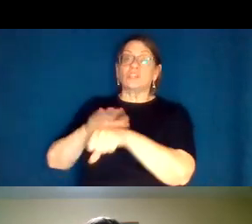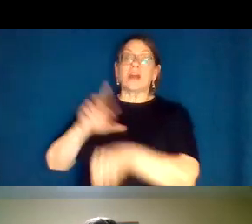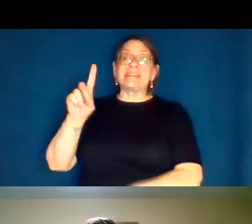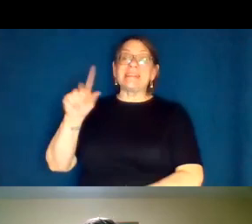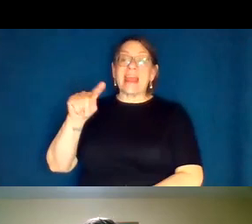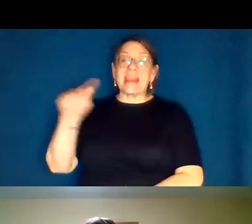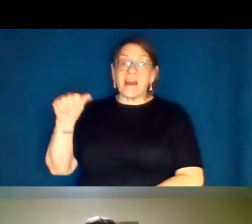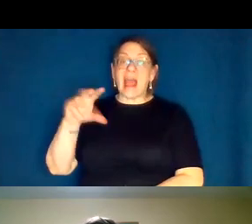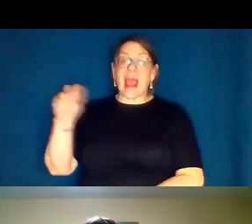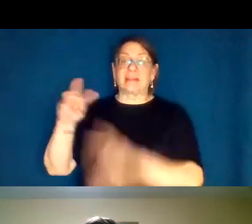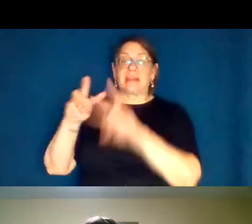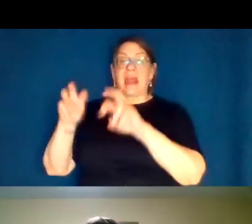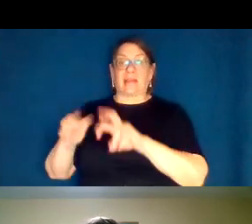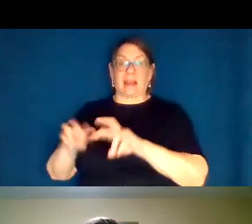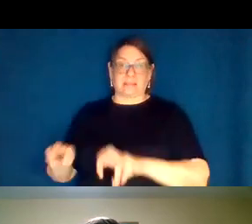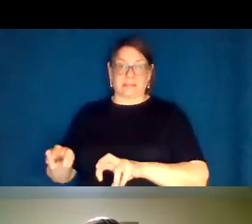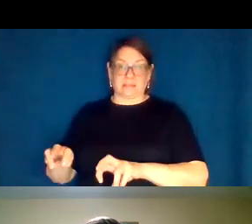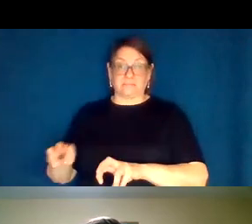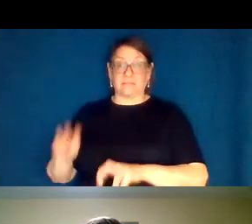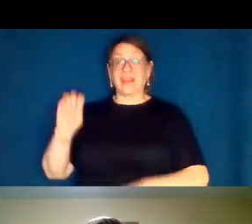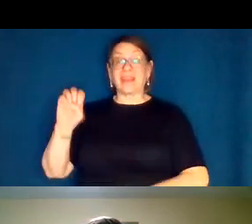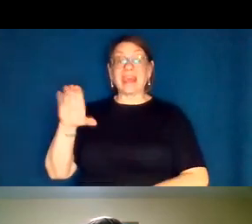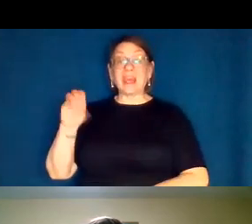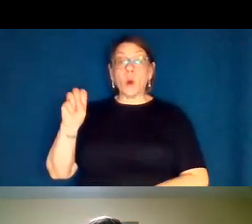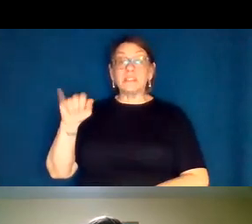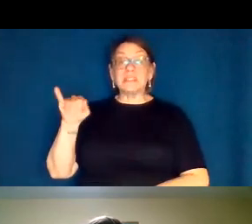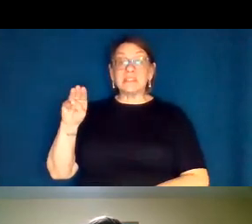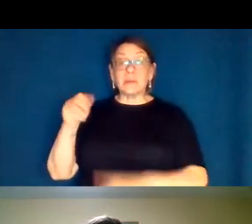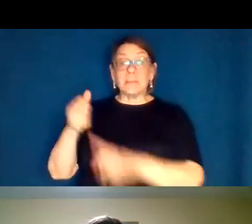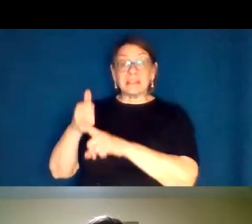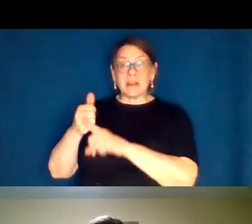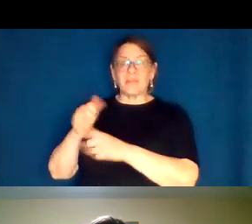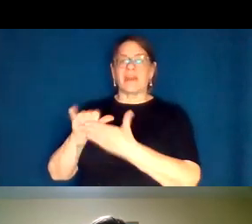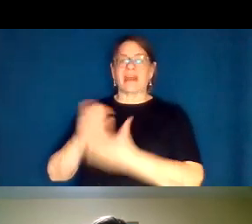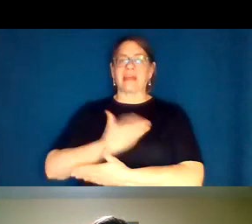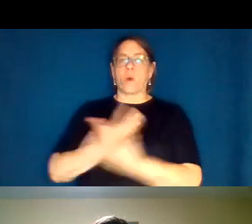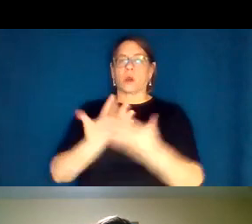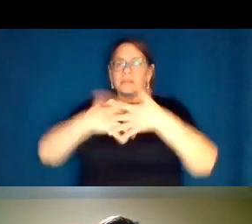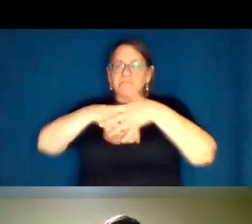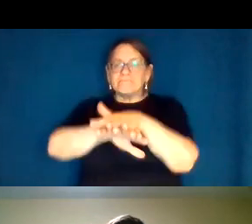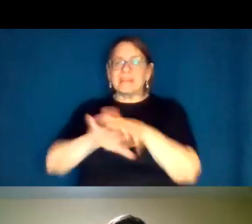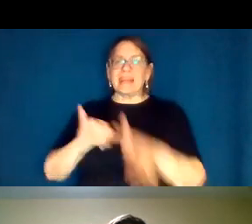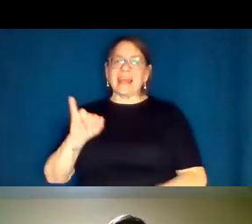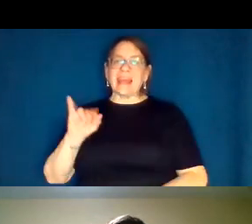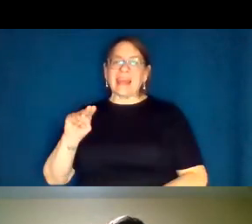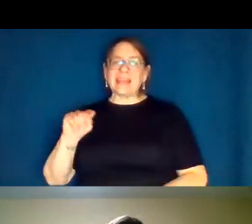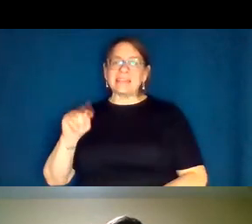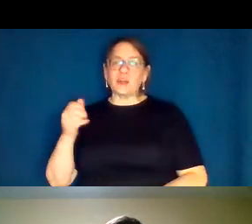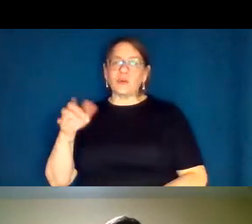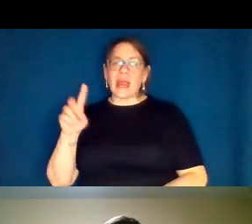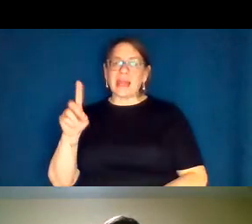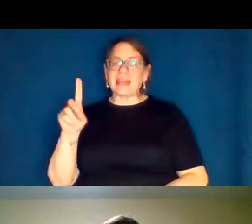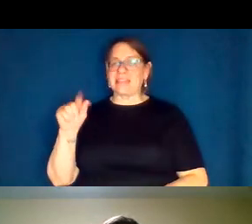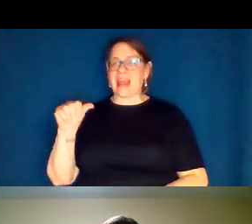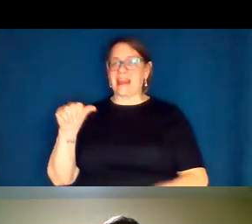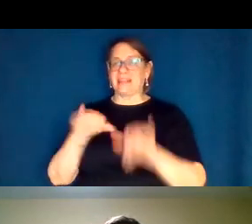analytics. The ecosystem itself is what we call our integrated data system. So as it says here, it's an